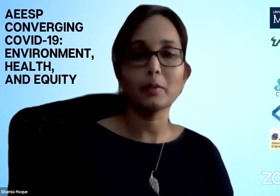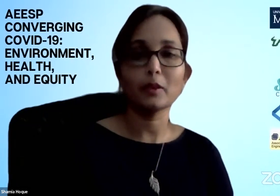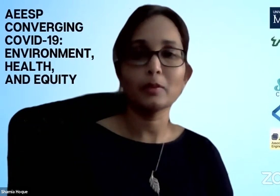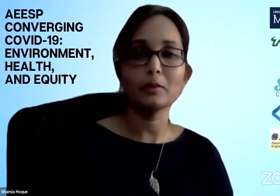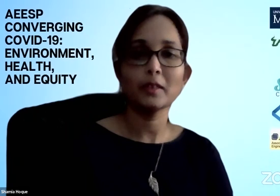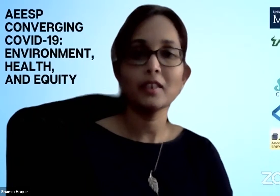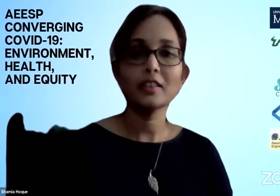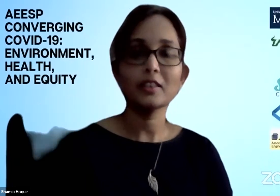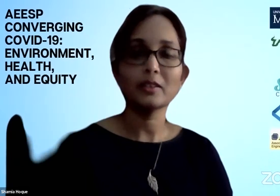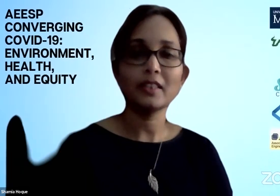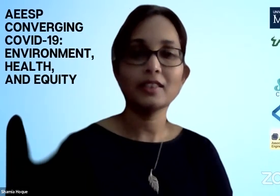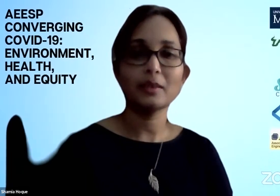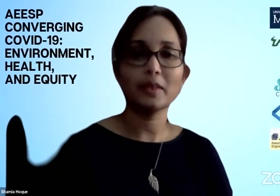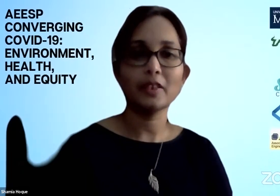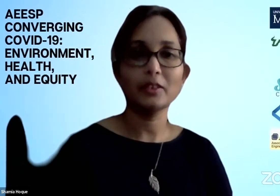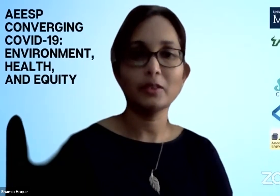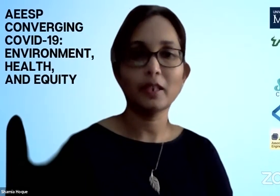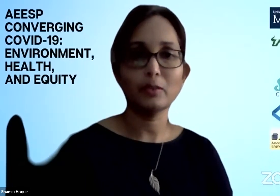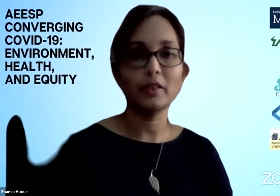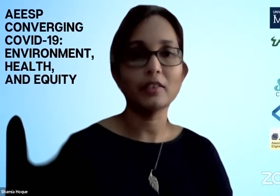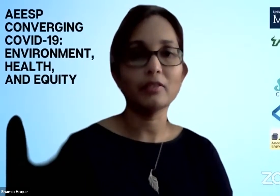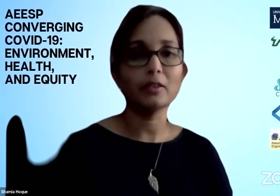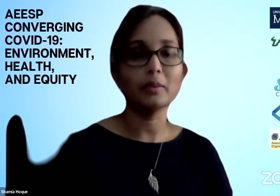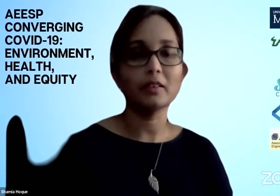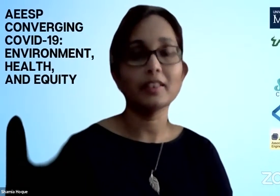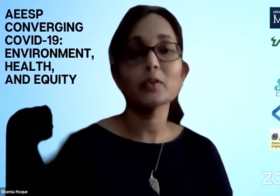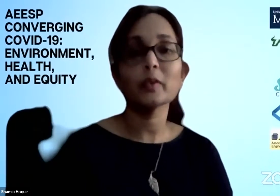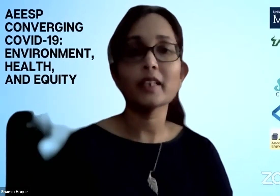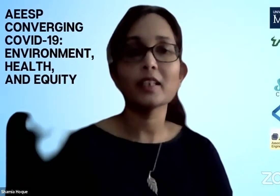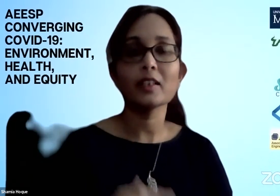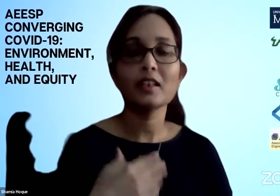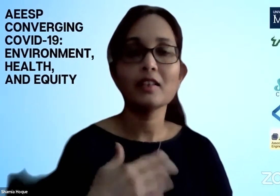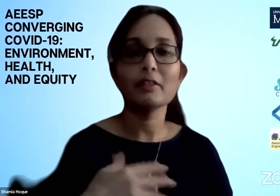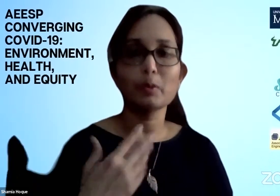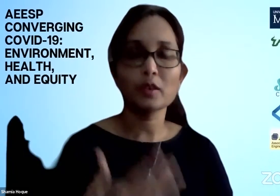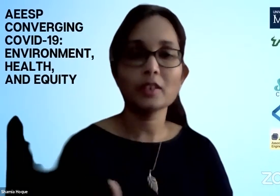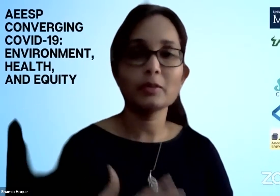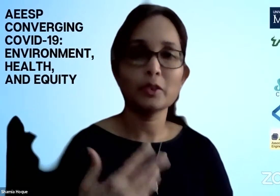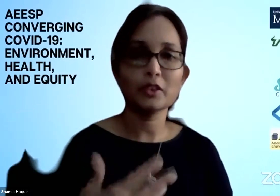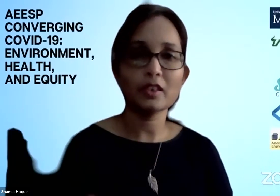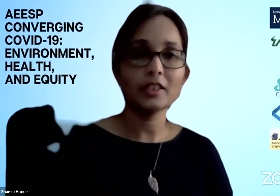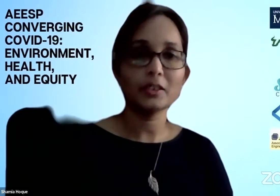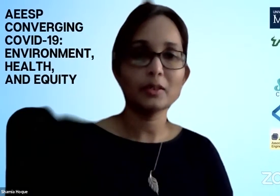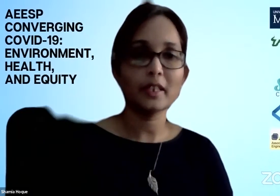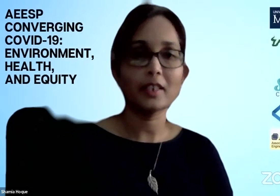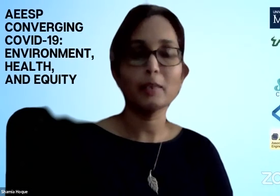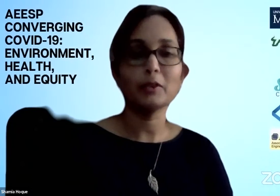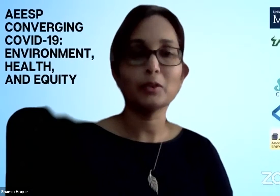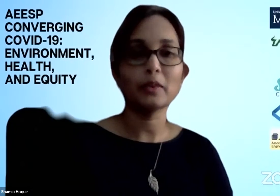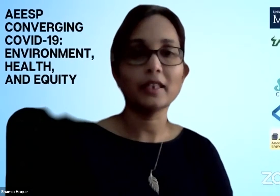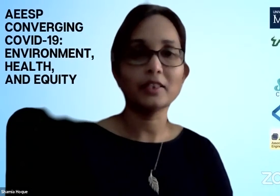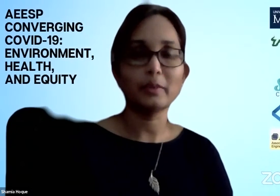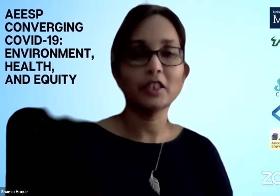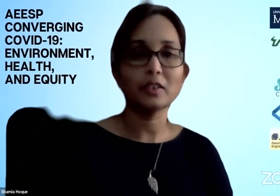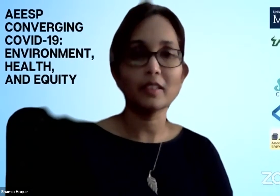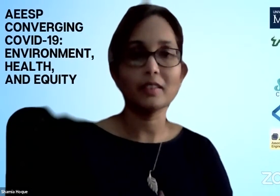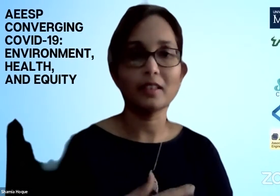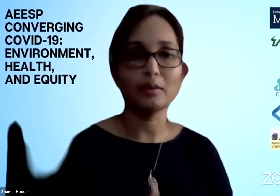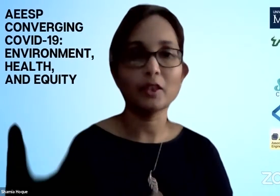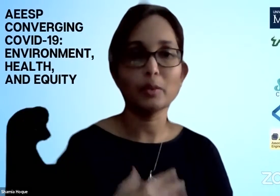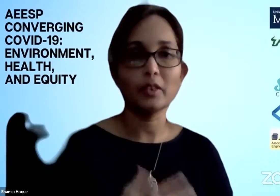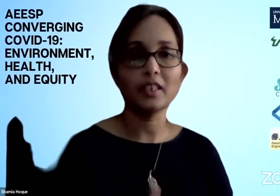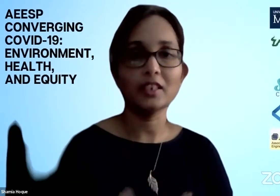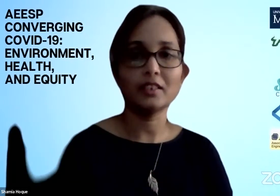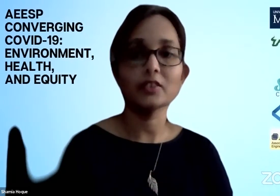can become a problem. So that's something you do have to be careful about. And that's where I think the reporter whom you're talking to can come into play to make sure